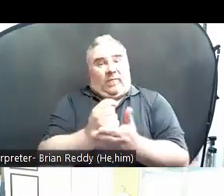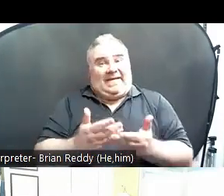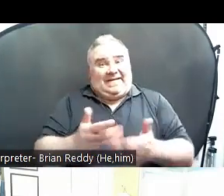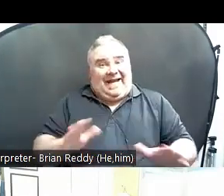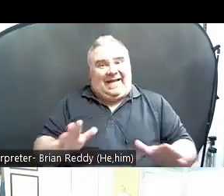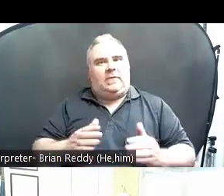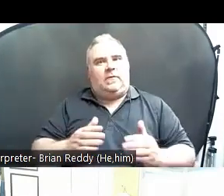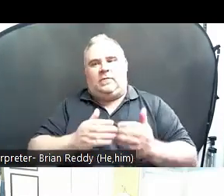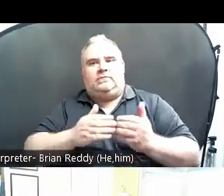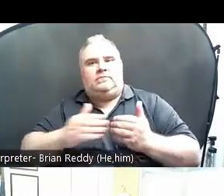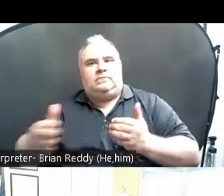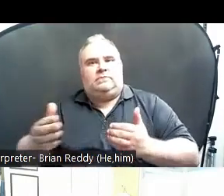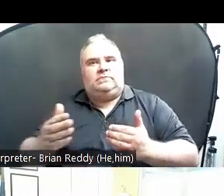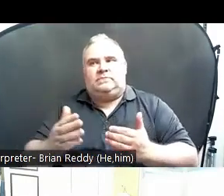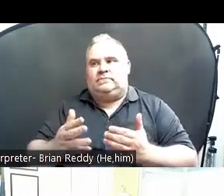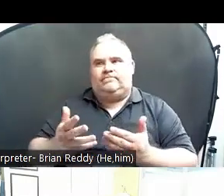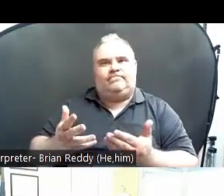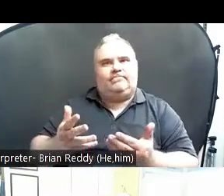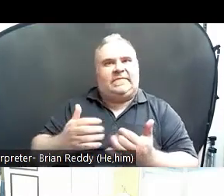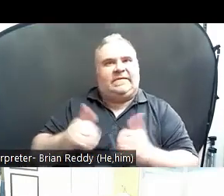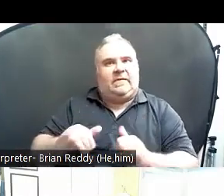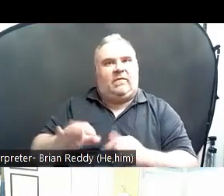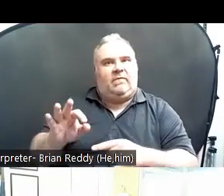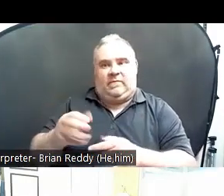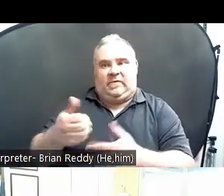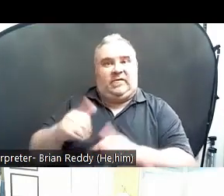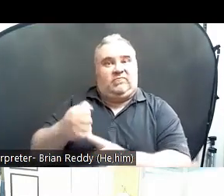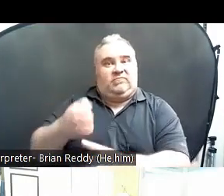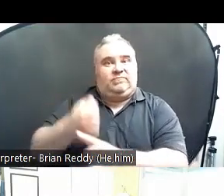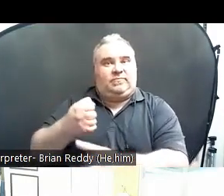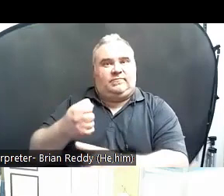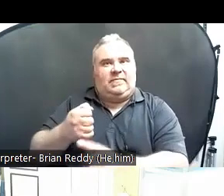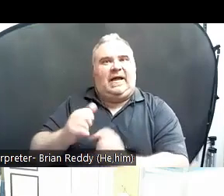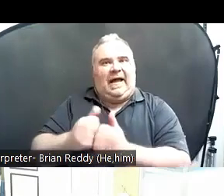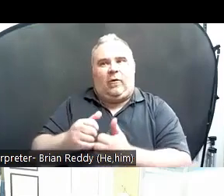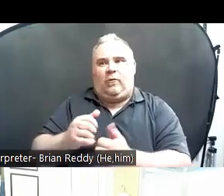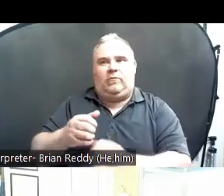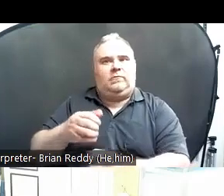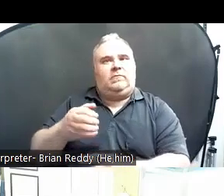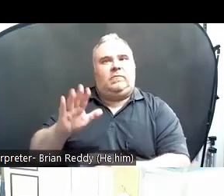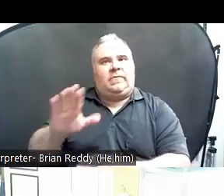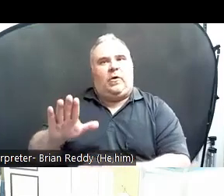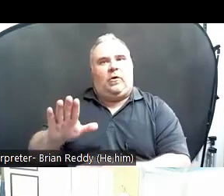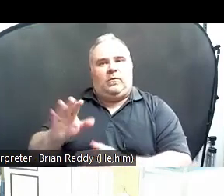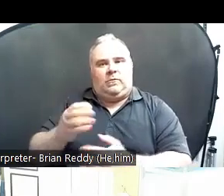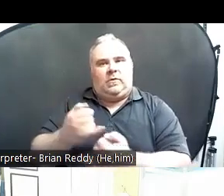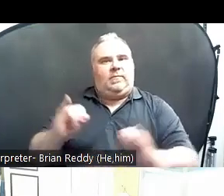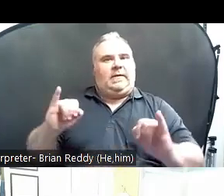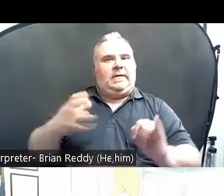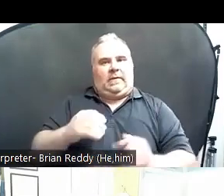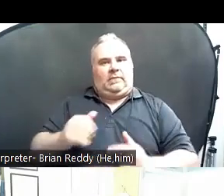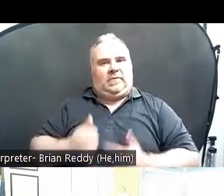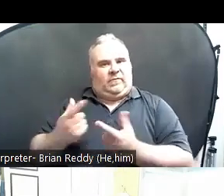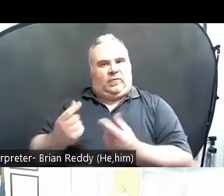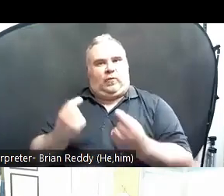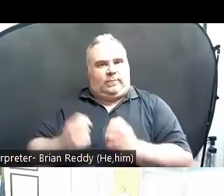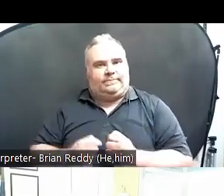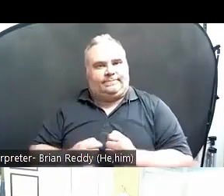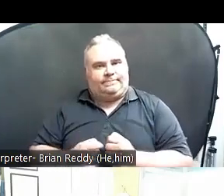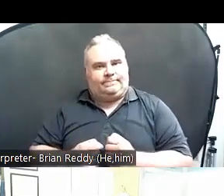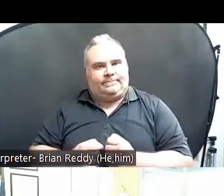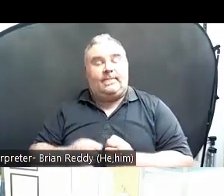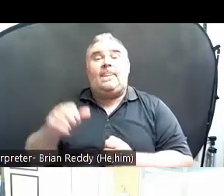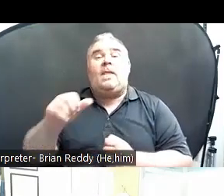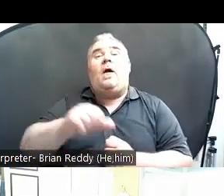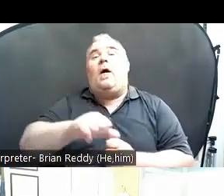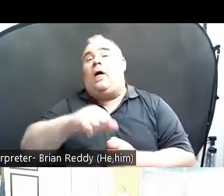in order to preserve function and independence. We also know from other literature from colleagues that there's